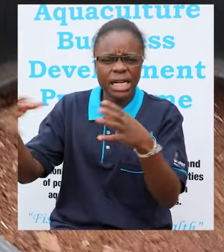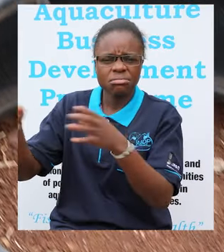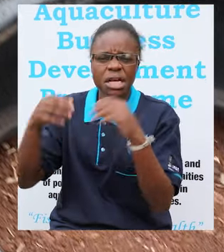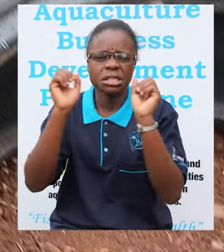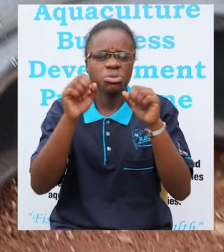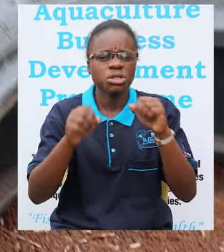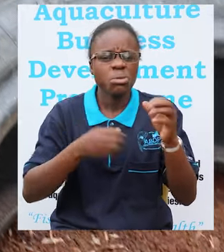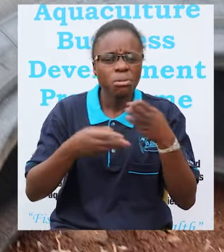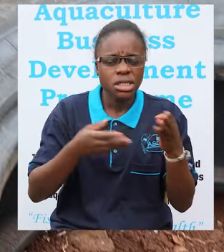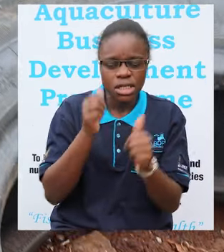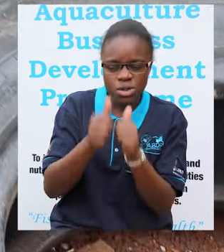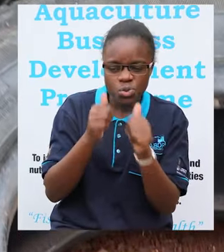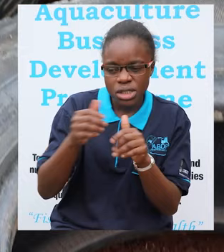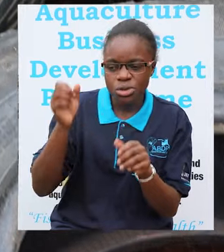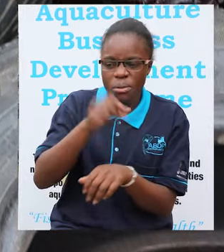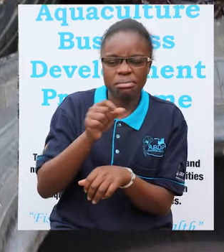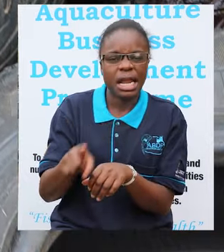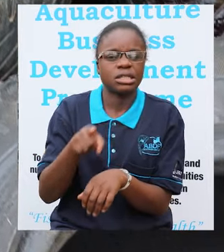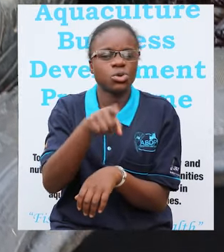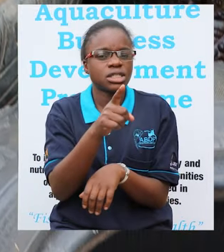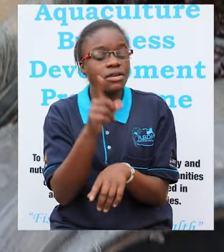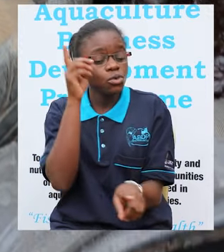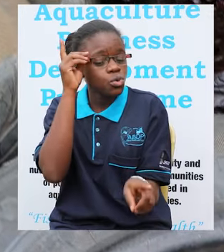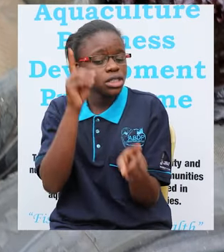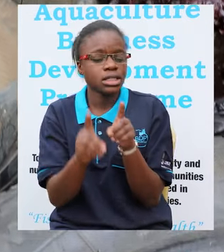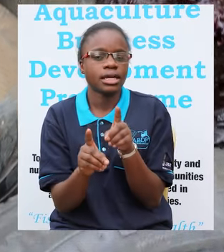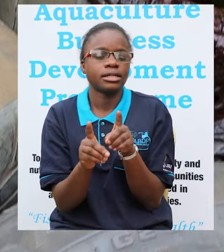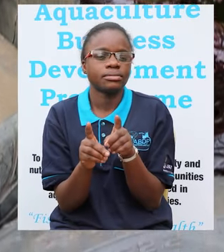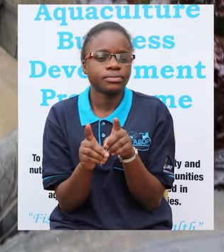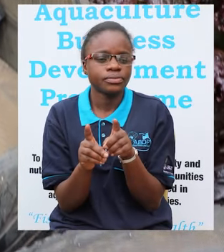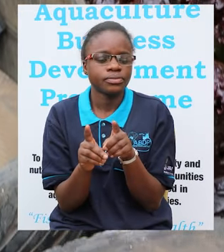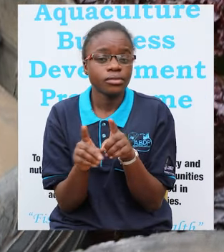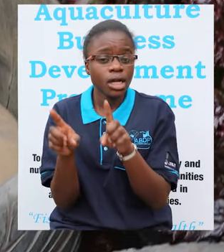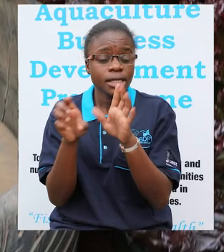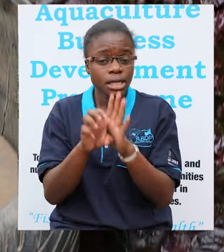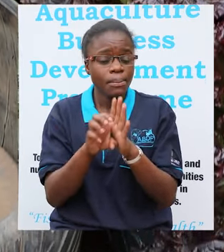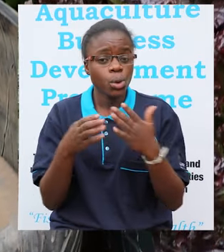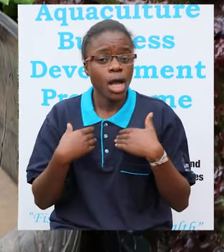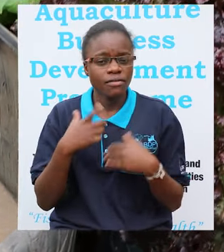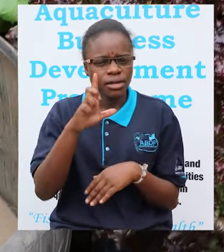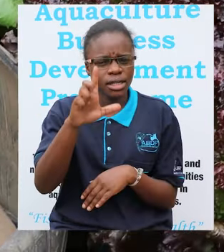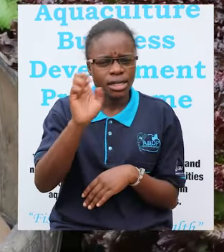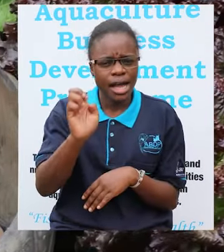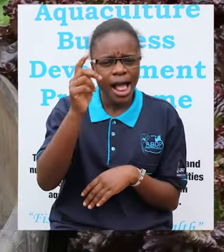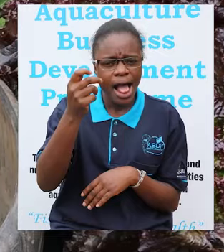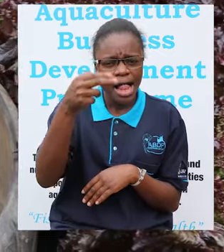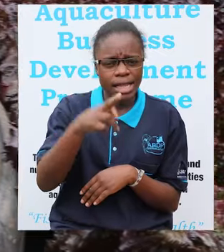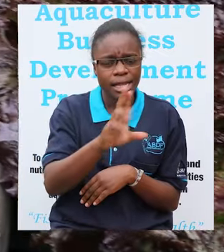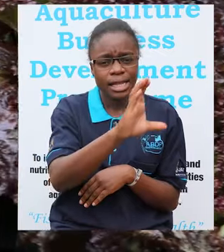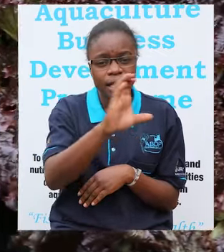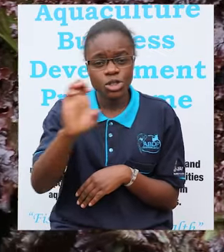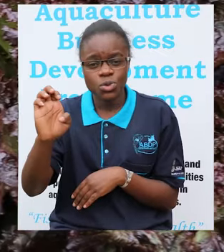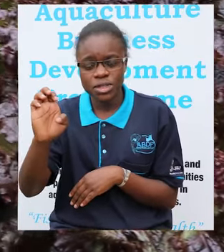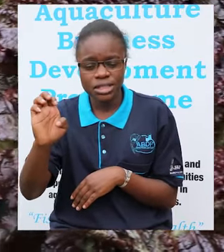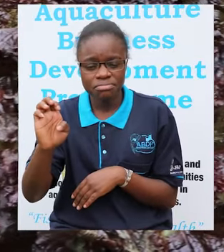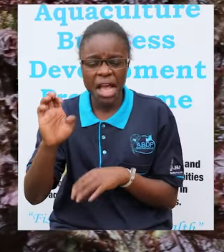This particular garden, we have the red lettuce and the green lettuce. These vegetables are very rich in